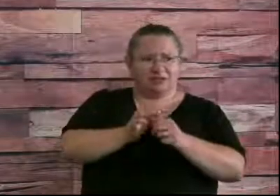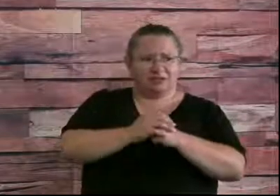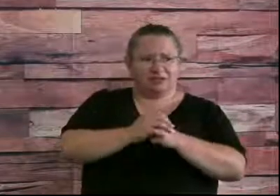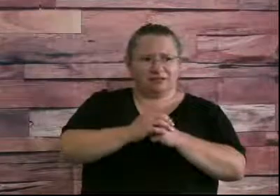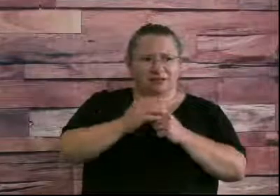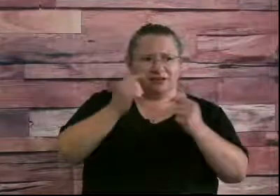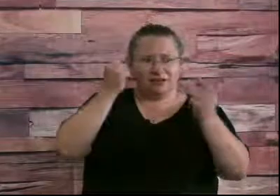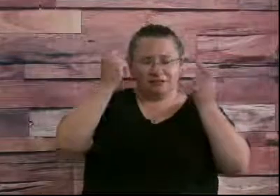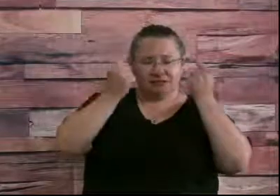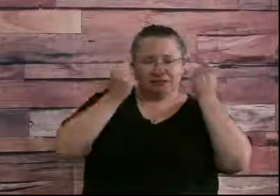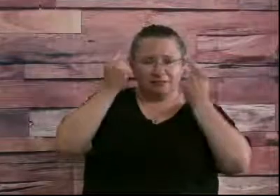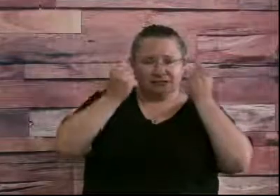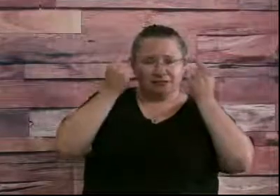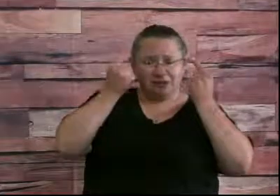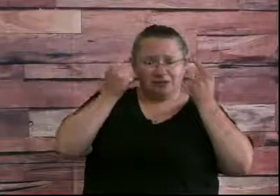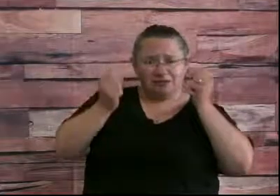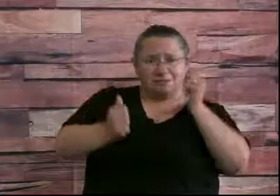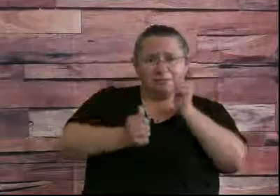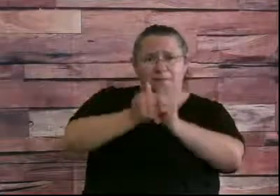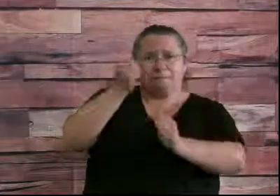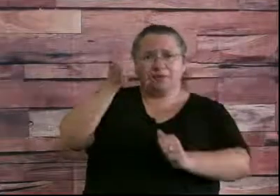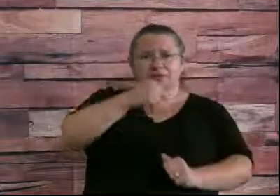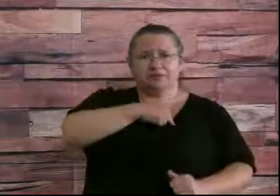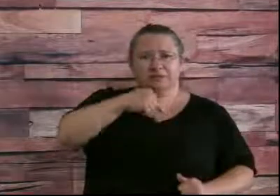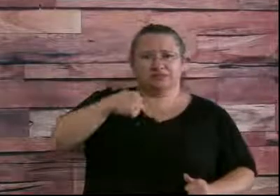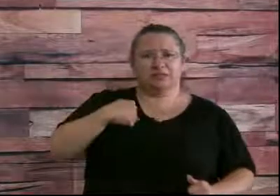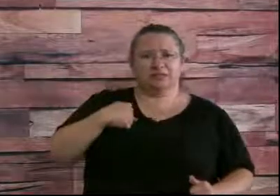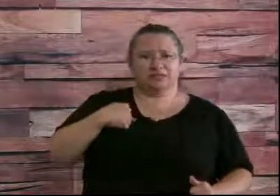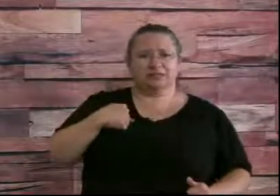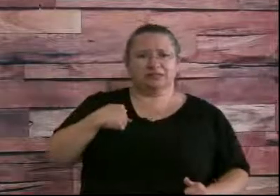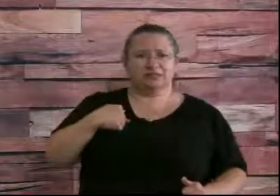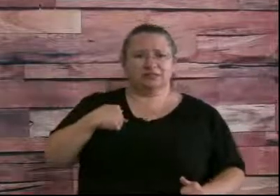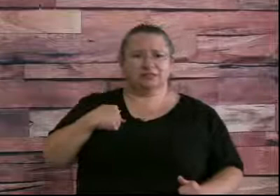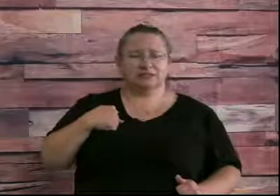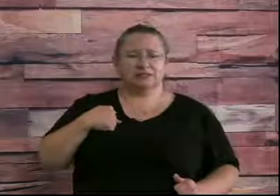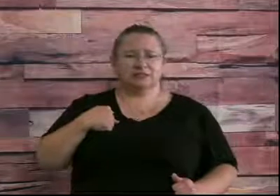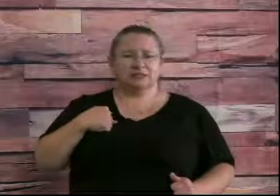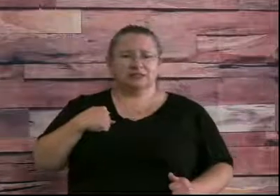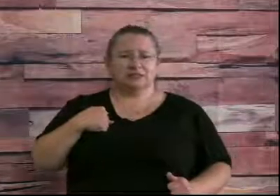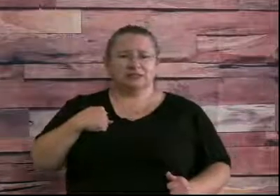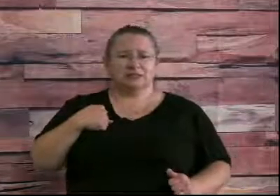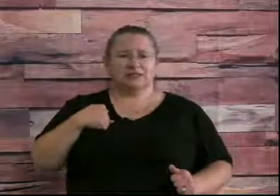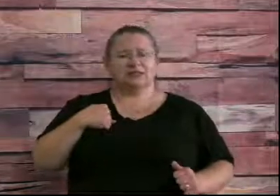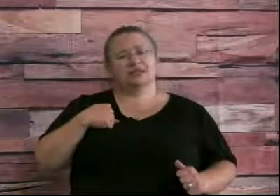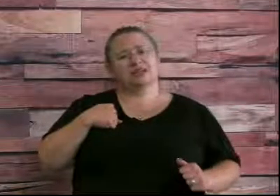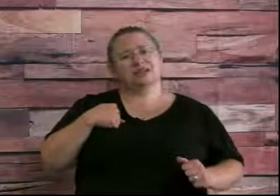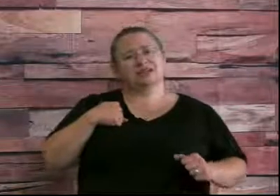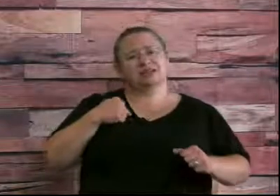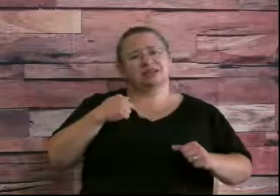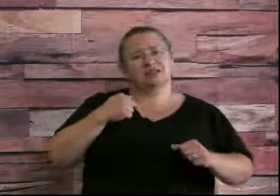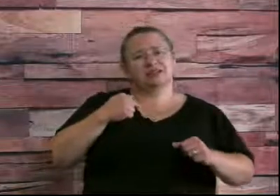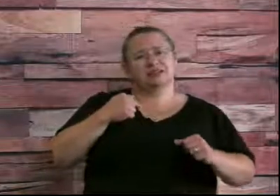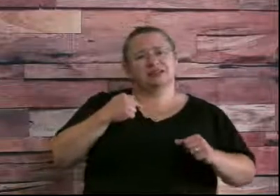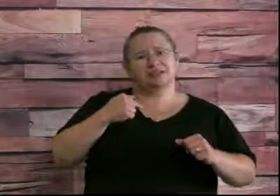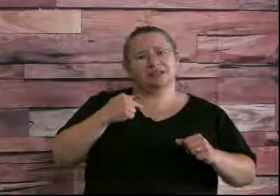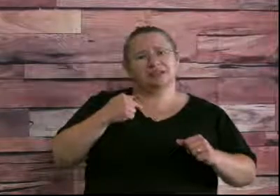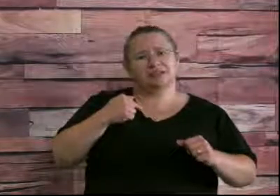But I think that for most of us, the practical application of that is